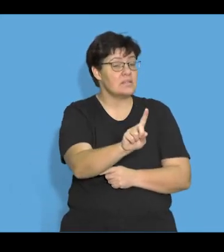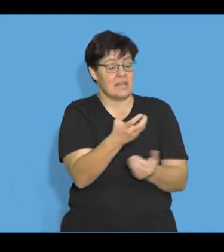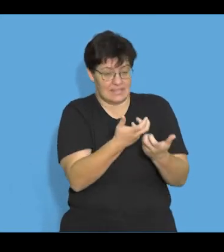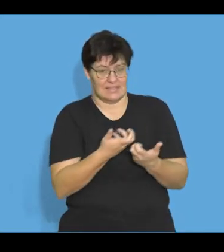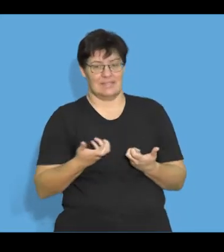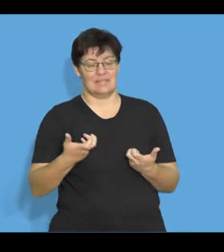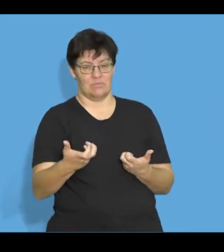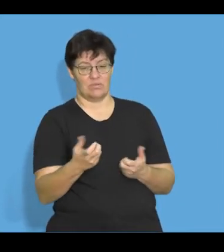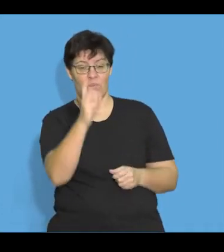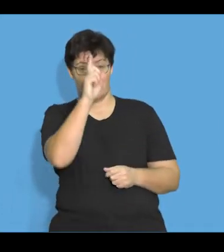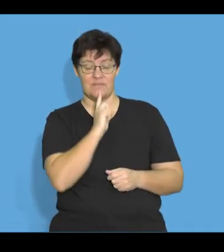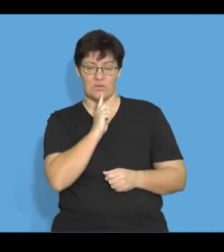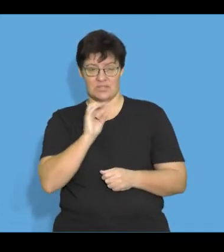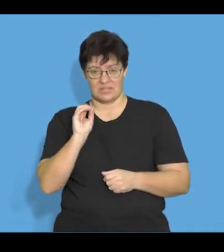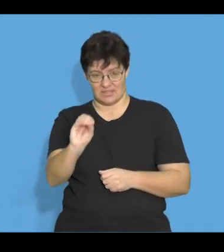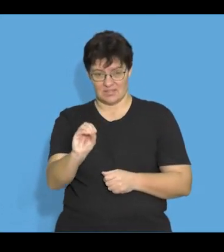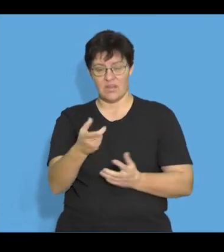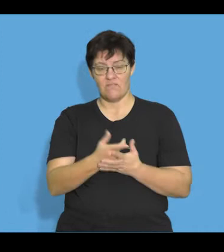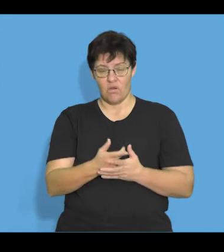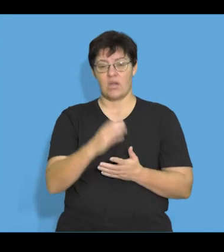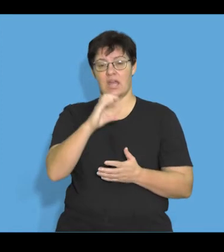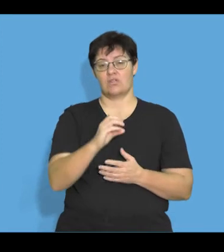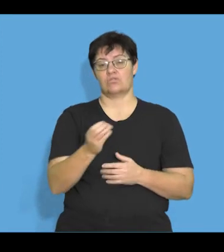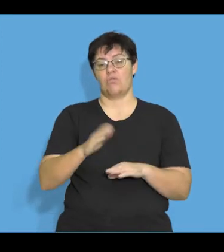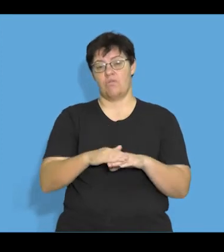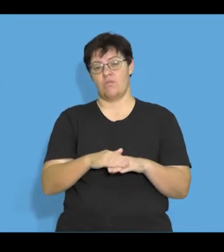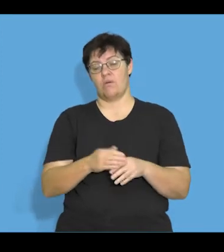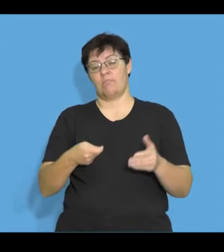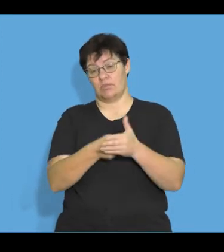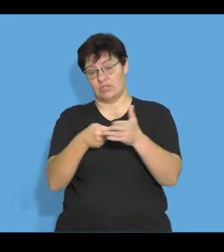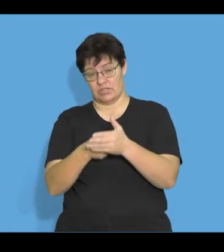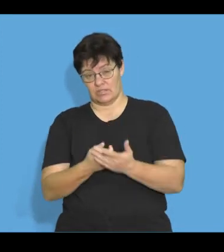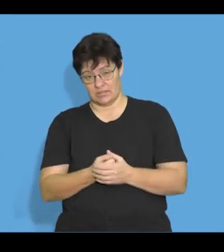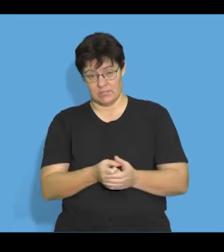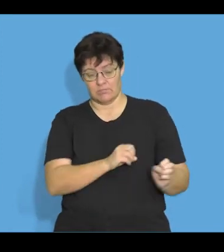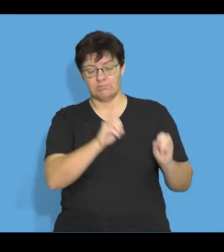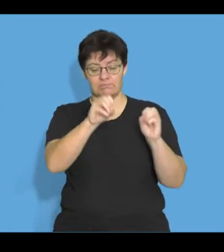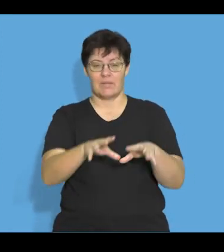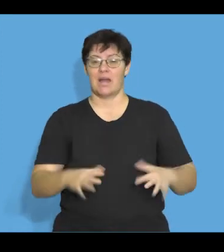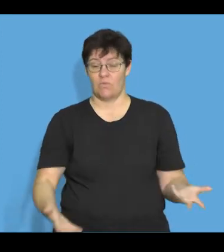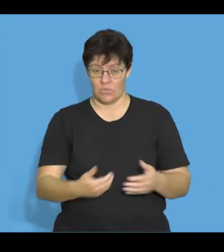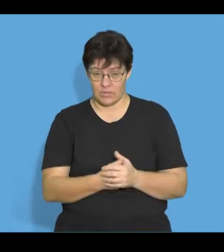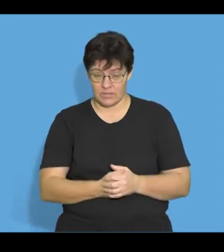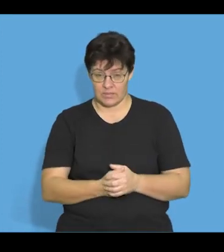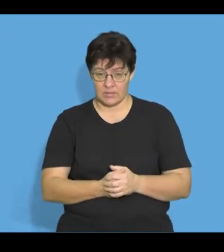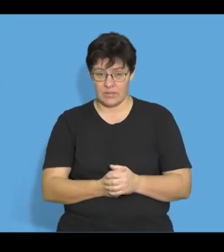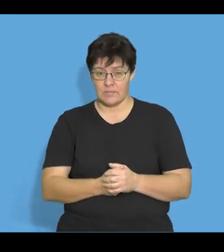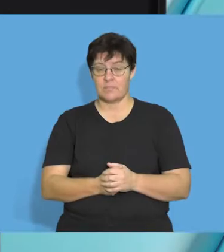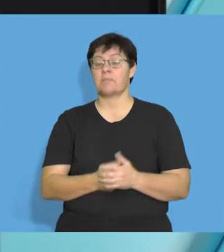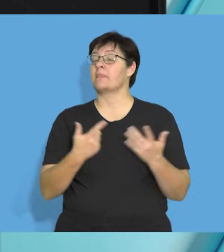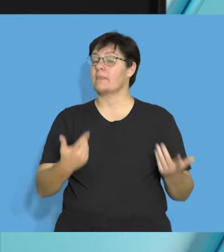component, 1,000 Rand for my carriage on purchases. So in this way here, you can see